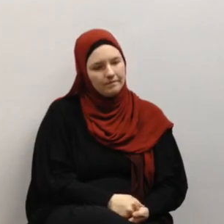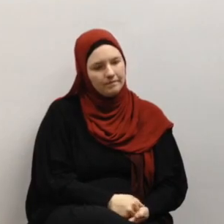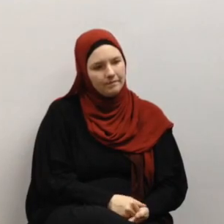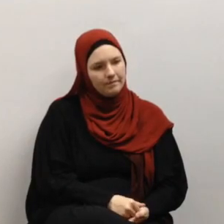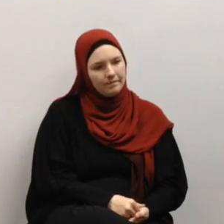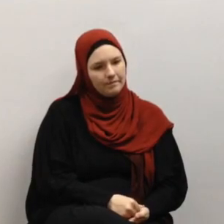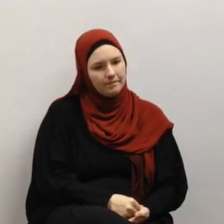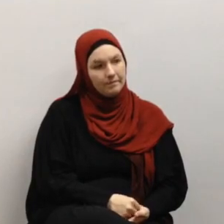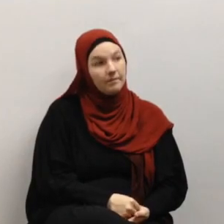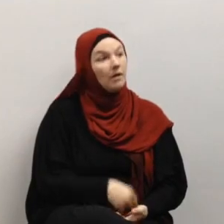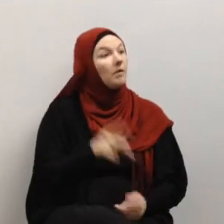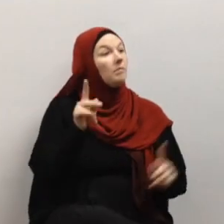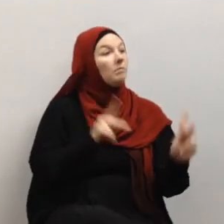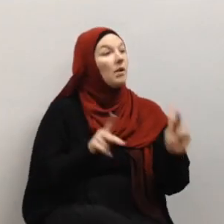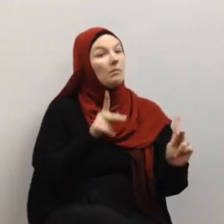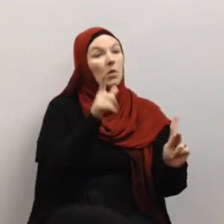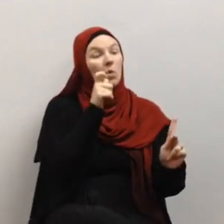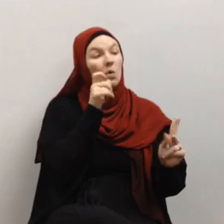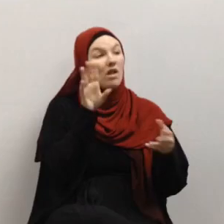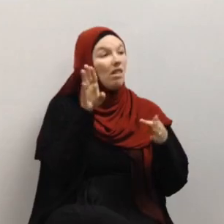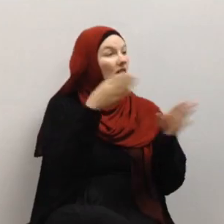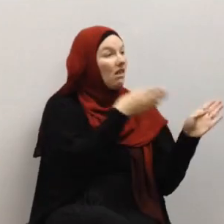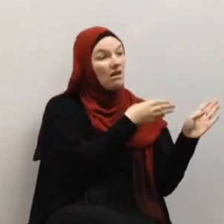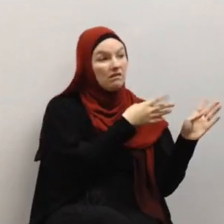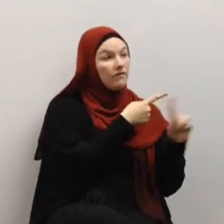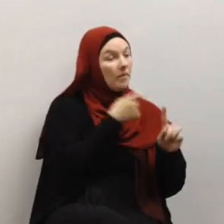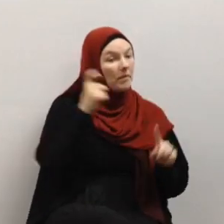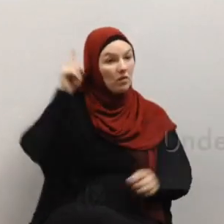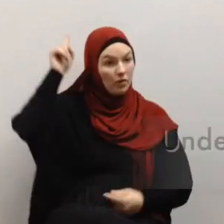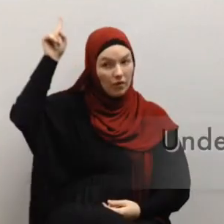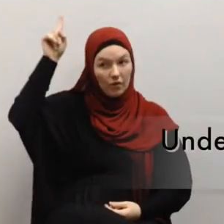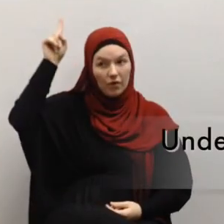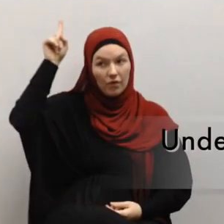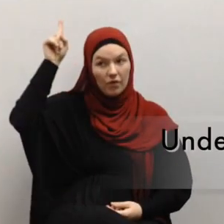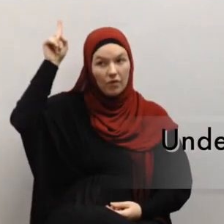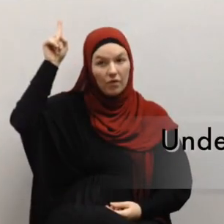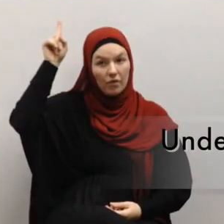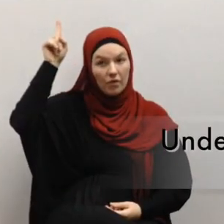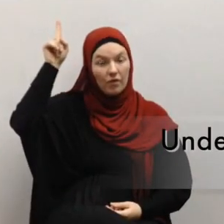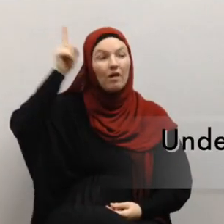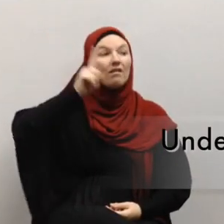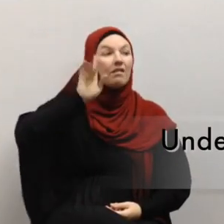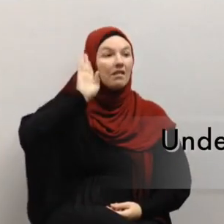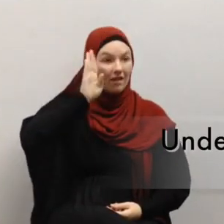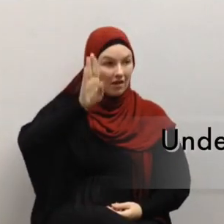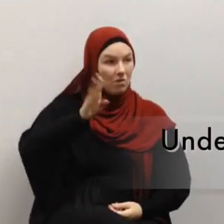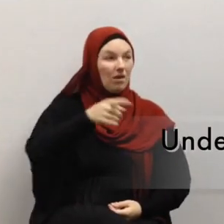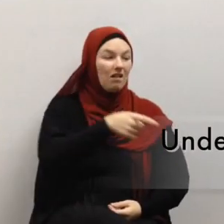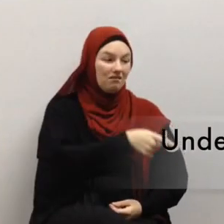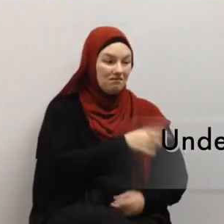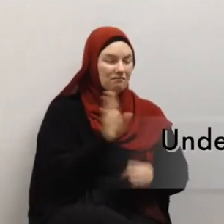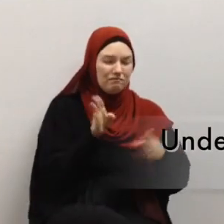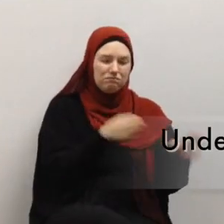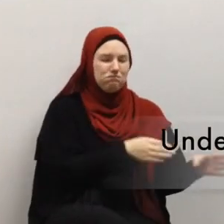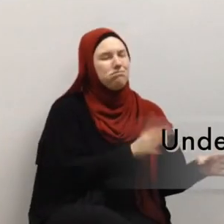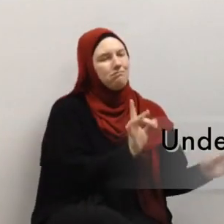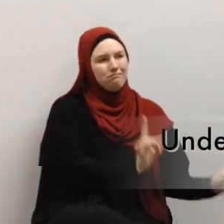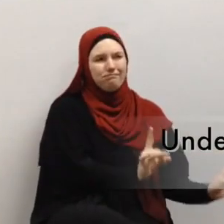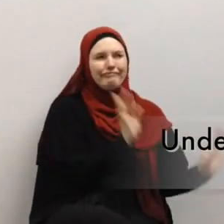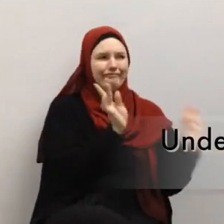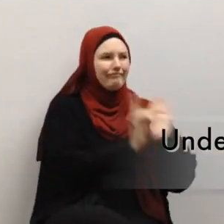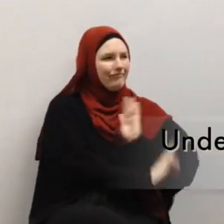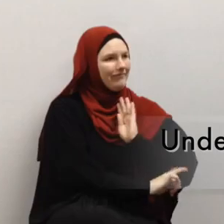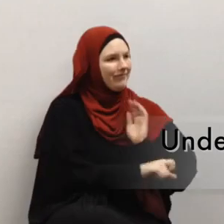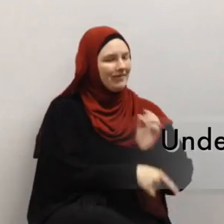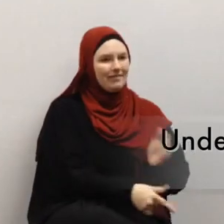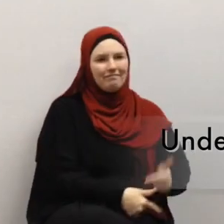away, turn astray from Allah, they are going to be tormented badly in this life and in